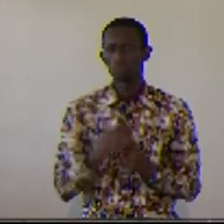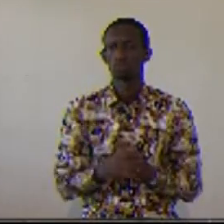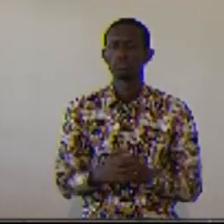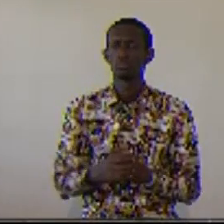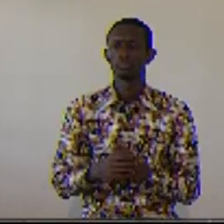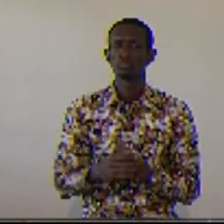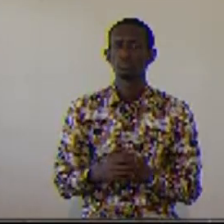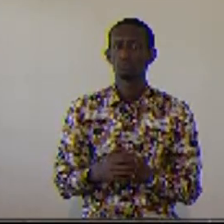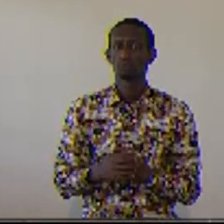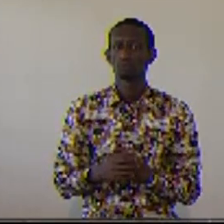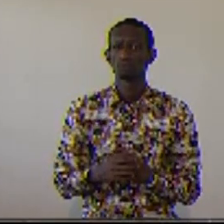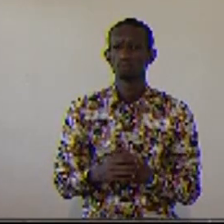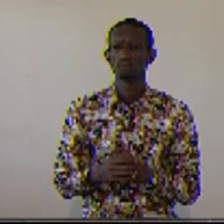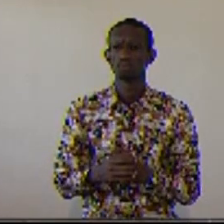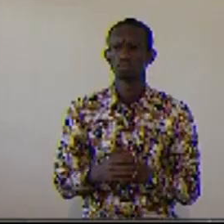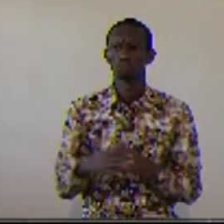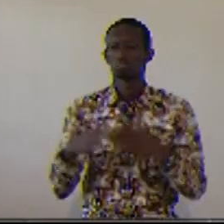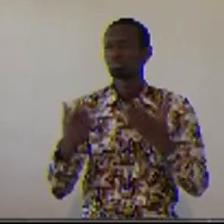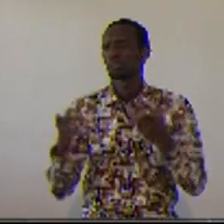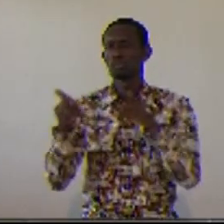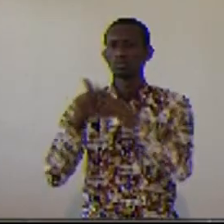like aliphatic